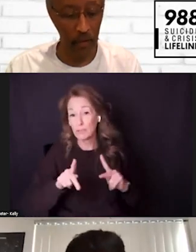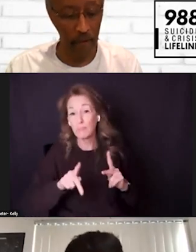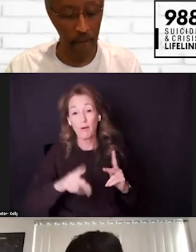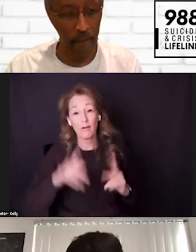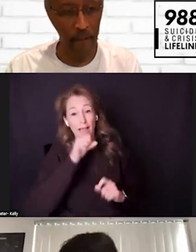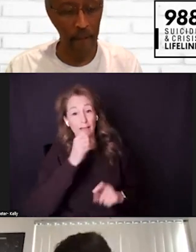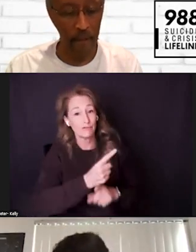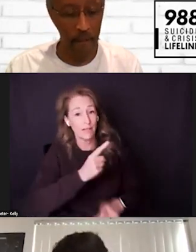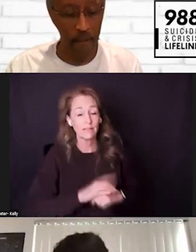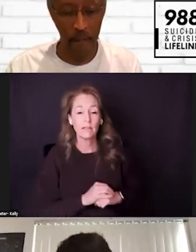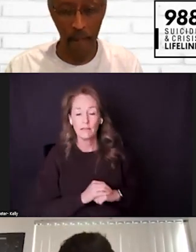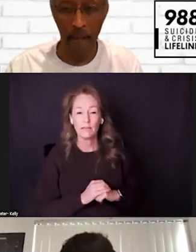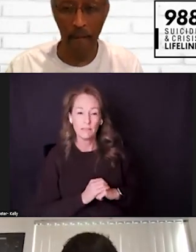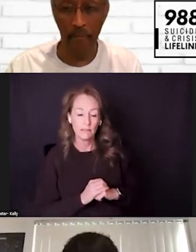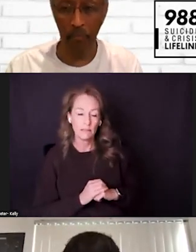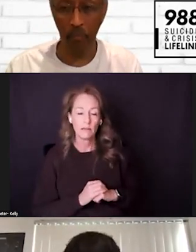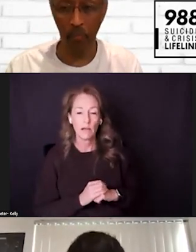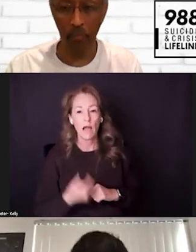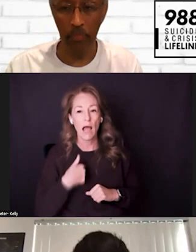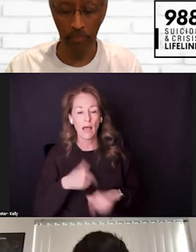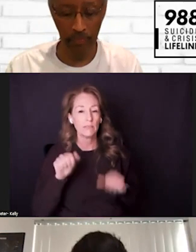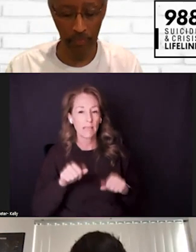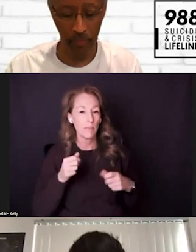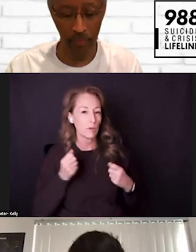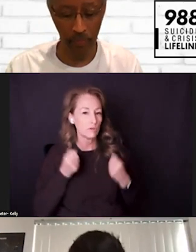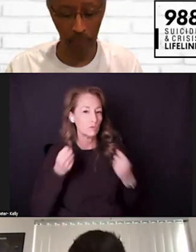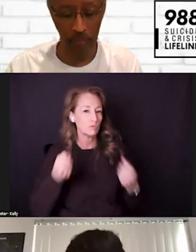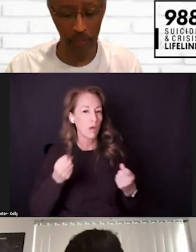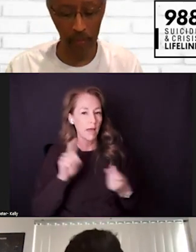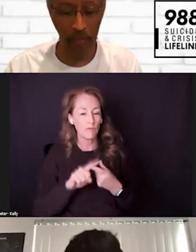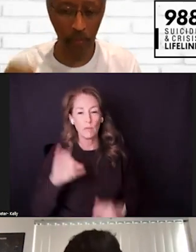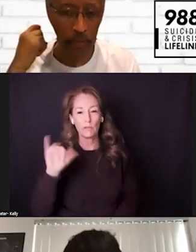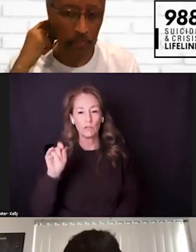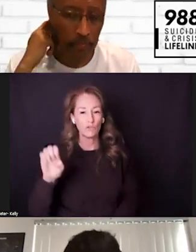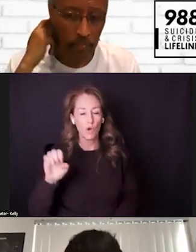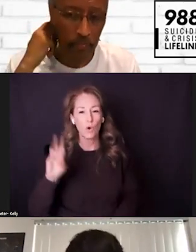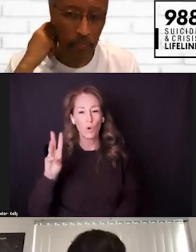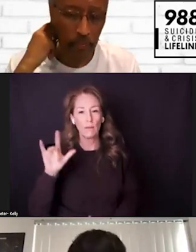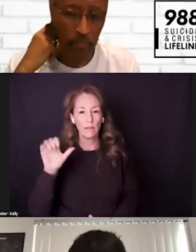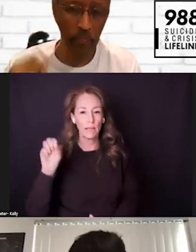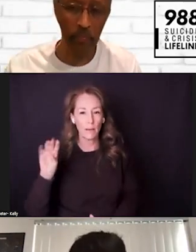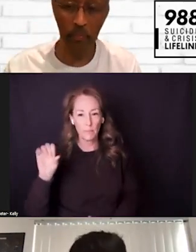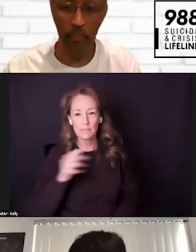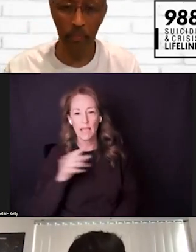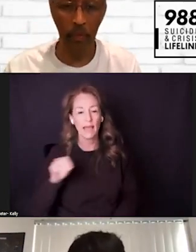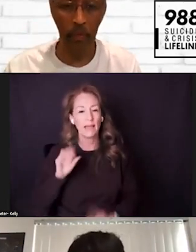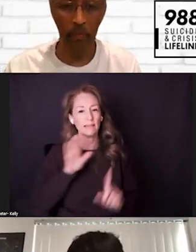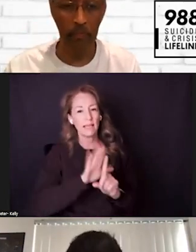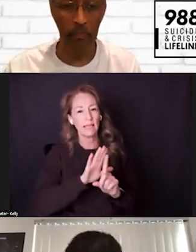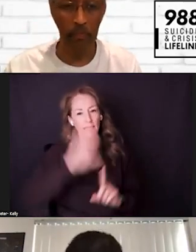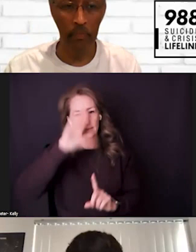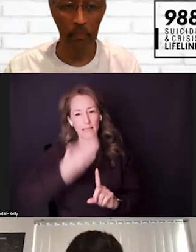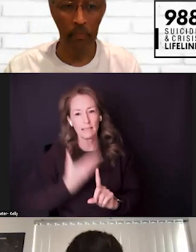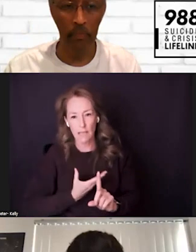And I was able to drive out with Joe Williams and his son,